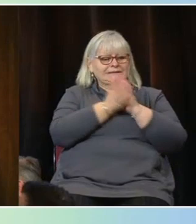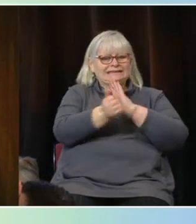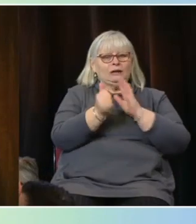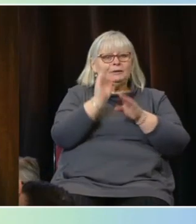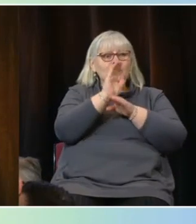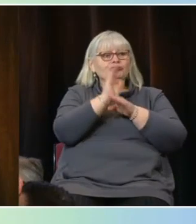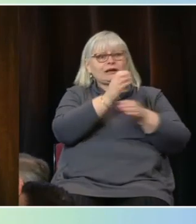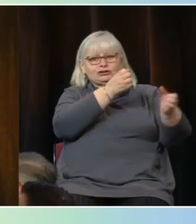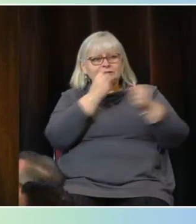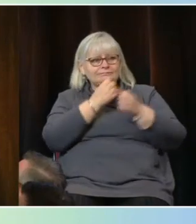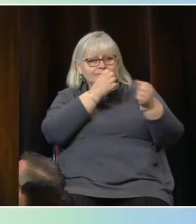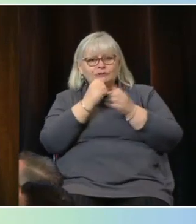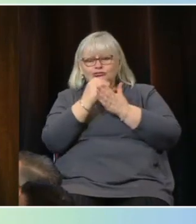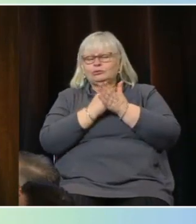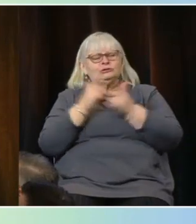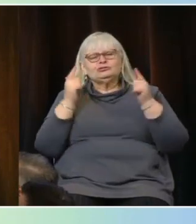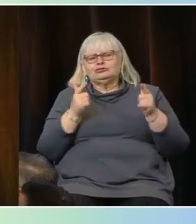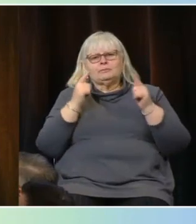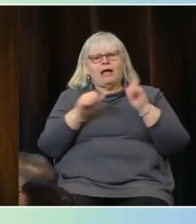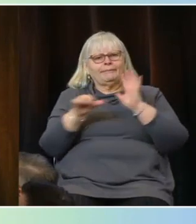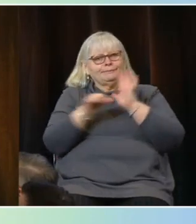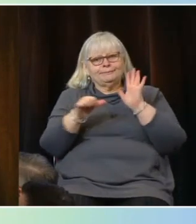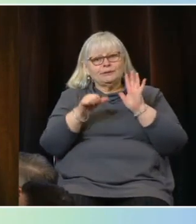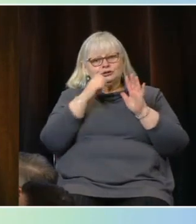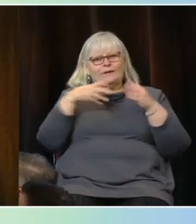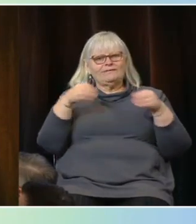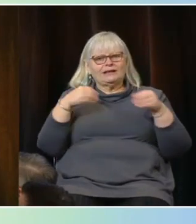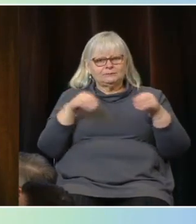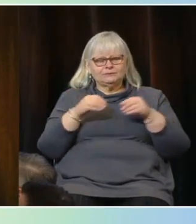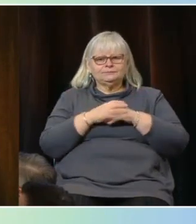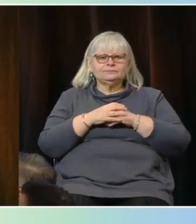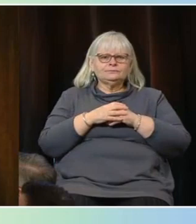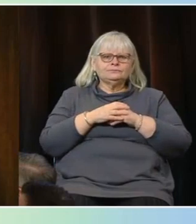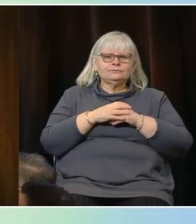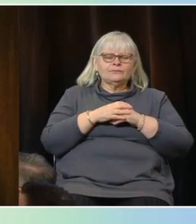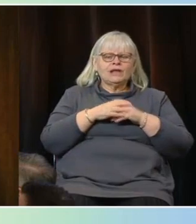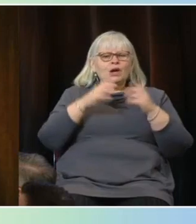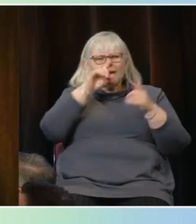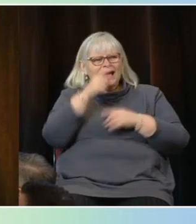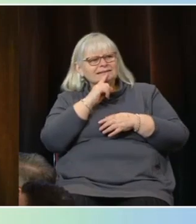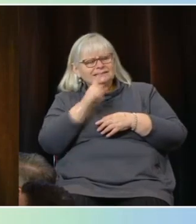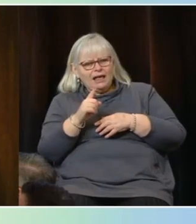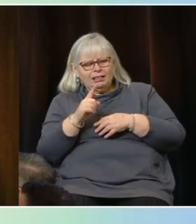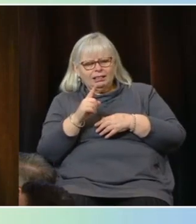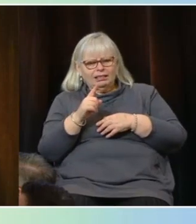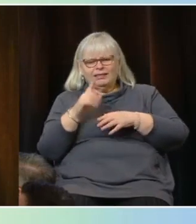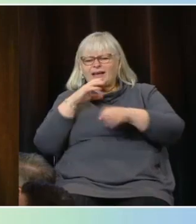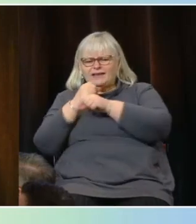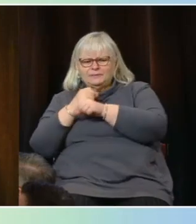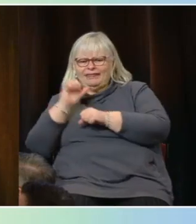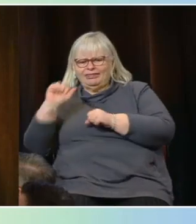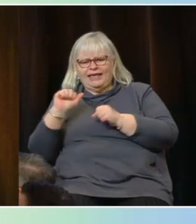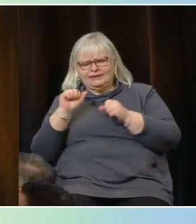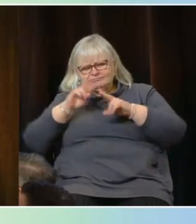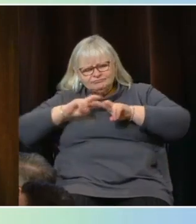list overly bureaucratic occupation lists are poor predictors of the future of economic contribution of new